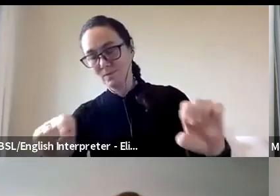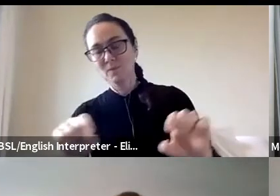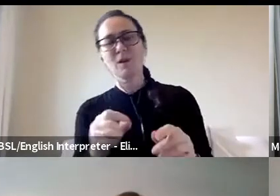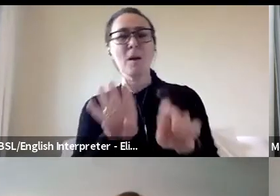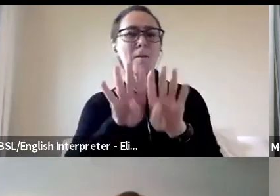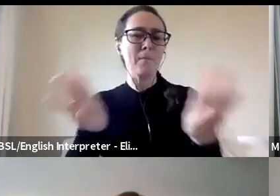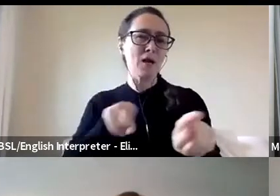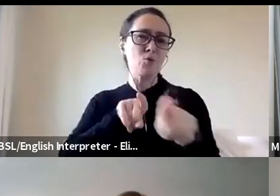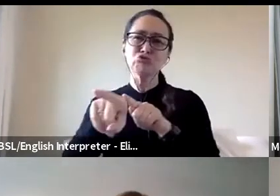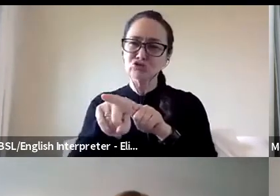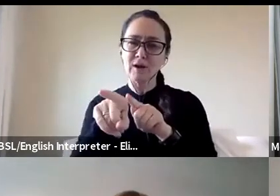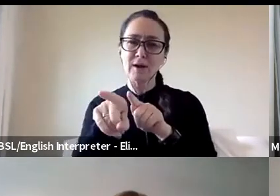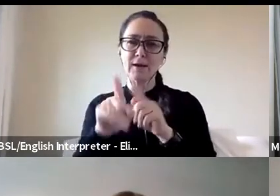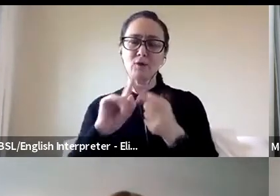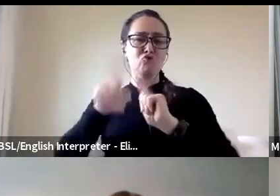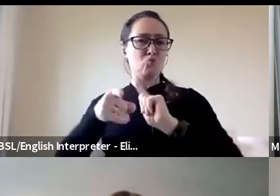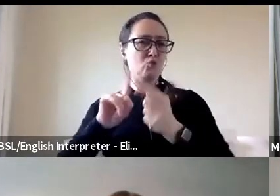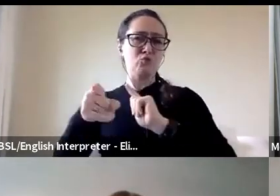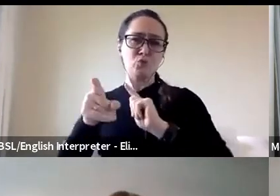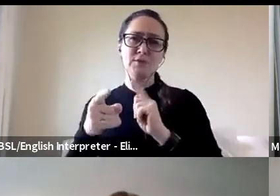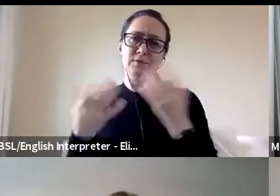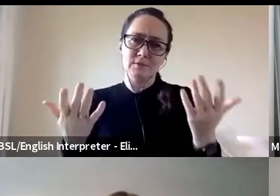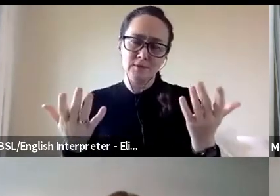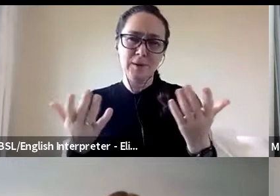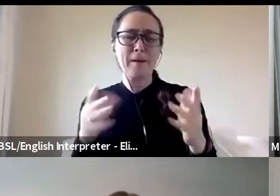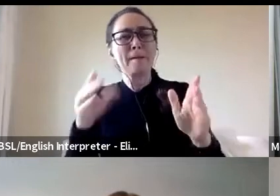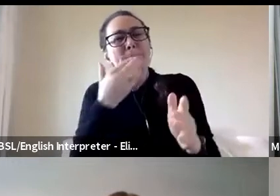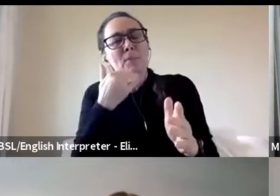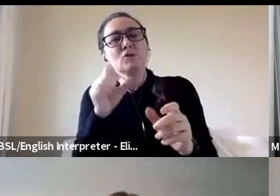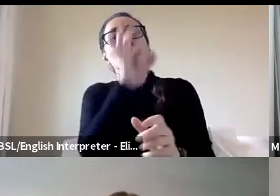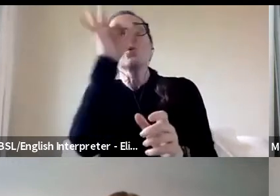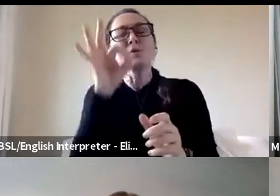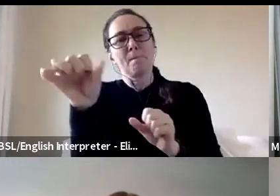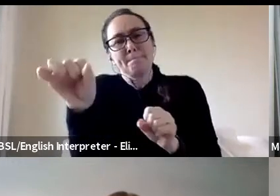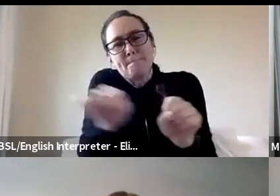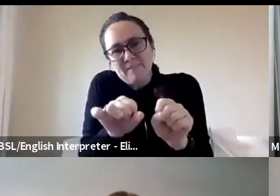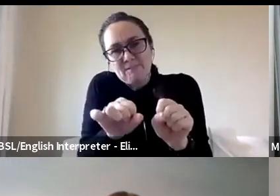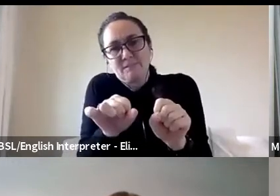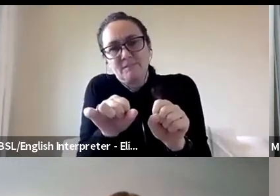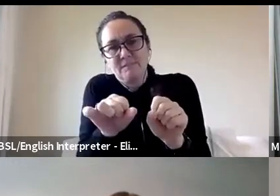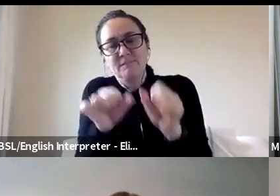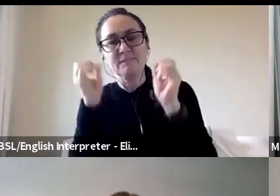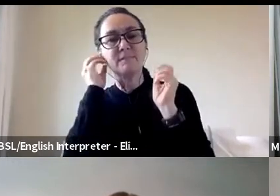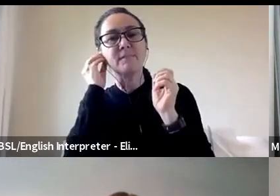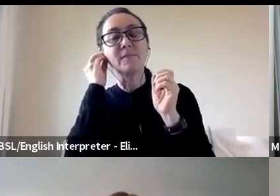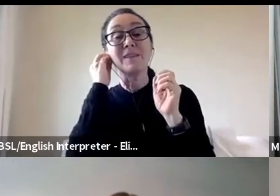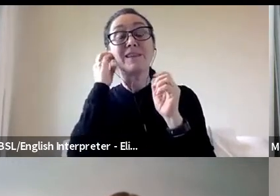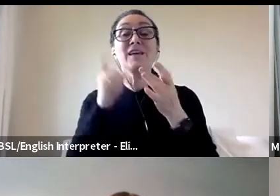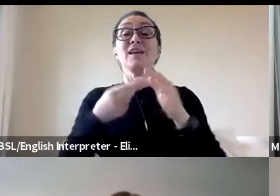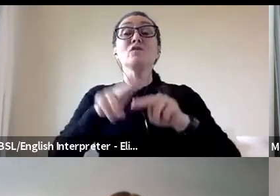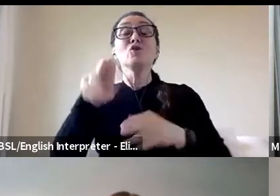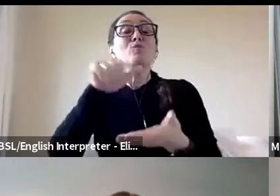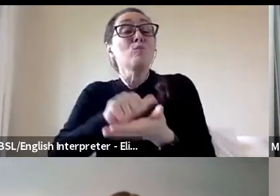session. Please can I ask you to keep your questions as short as possible. If you would prefer to ask panellists a question